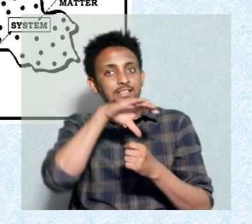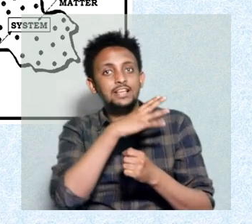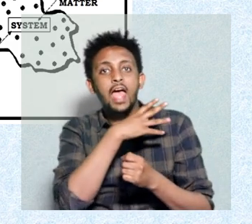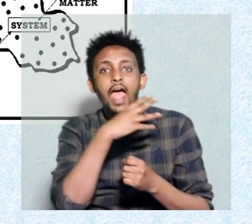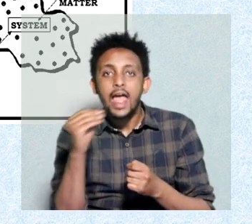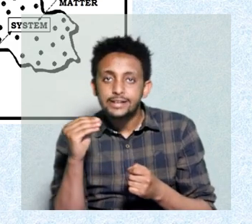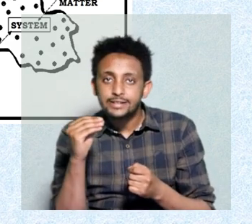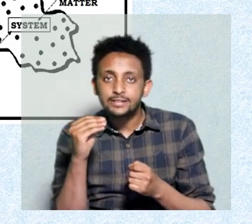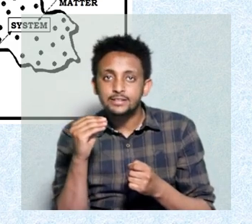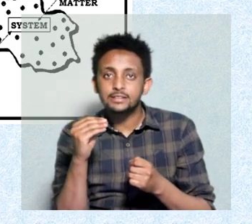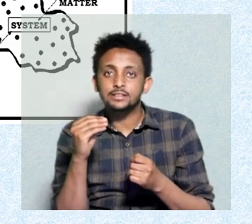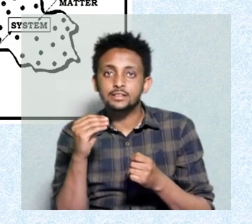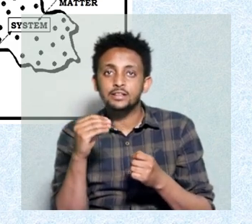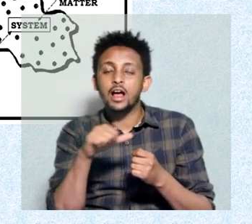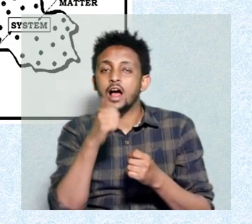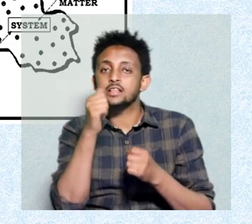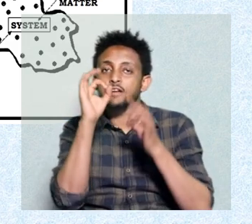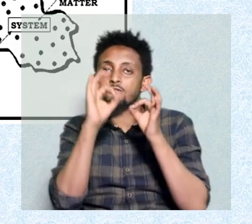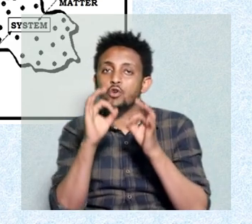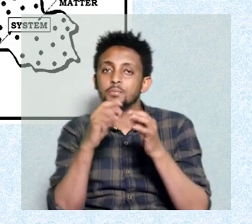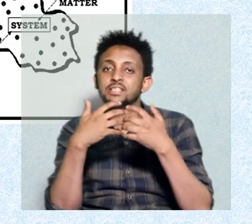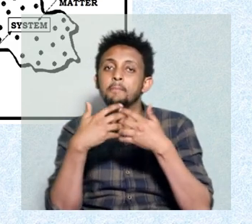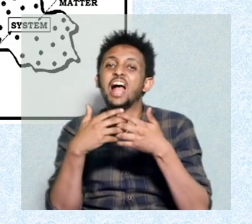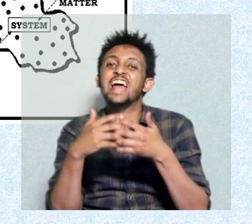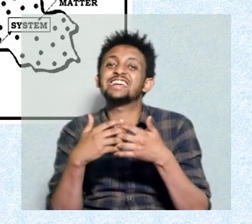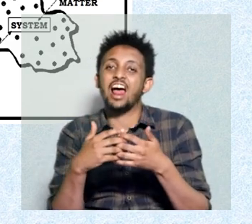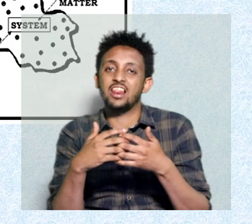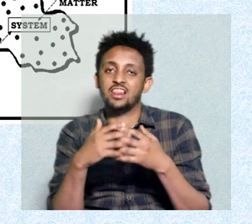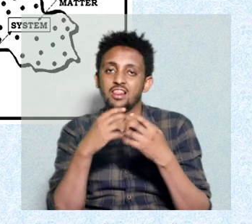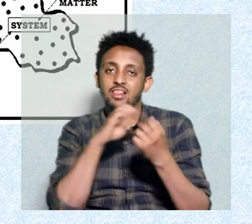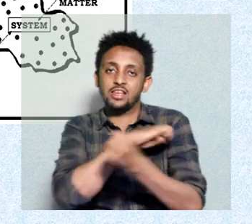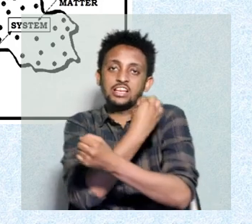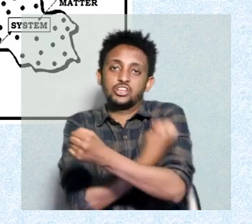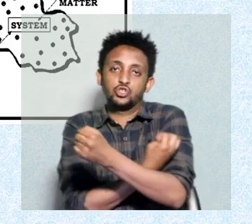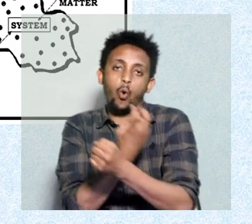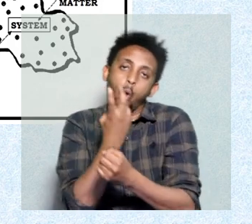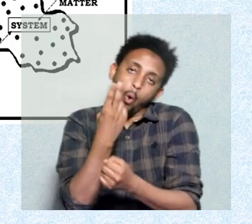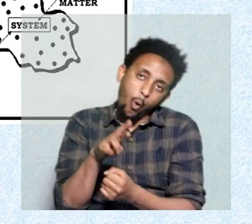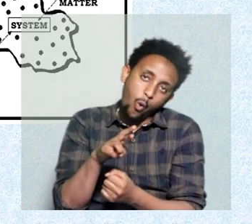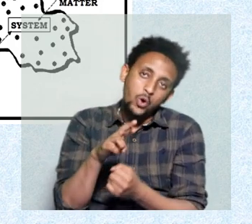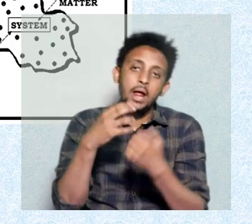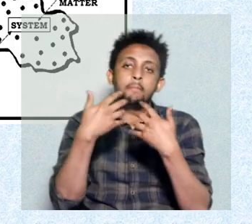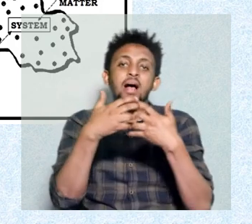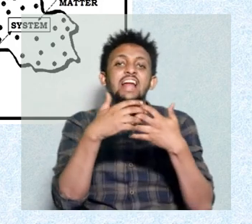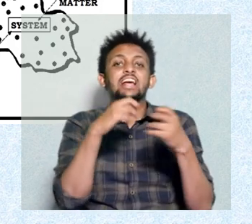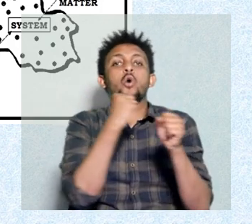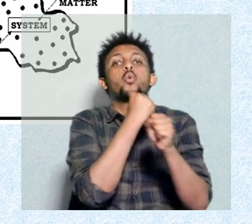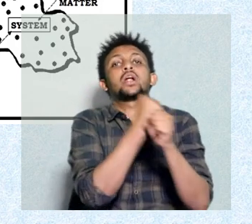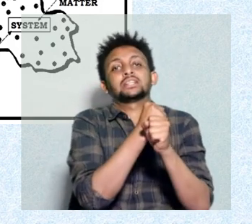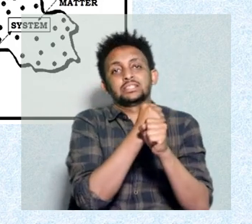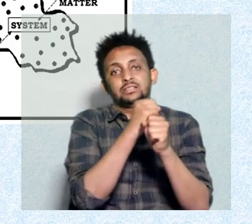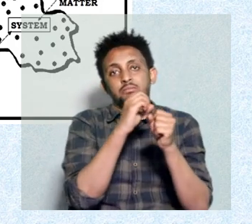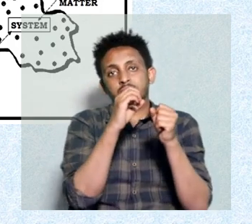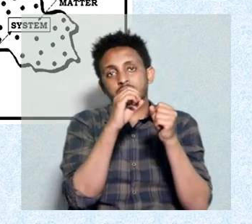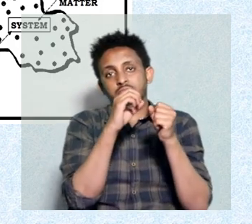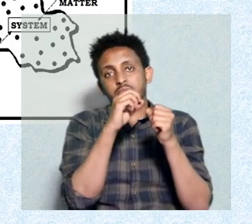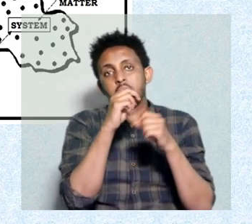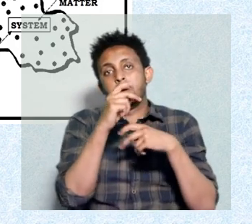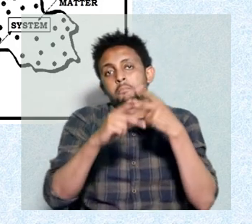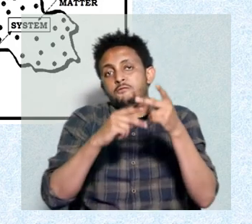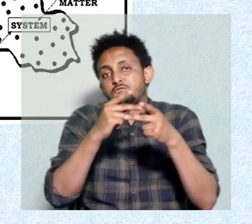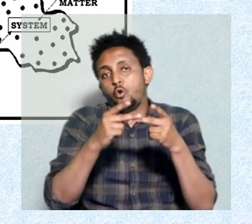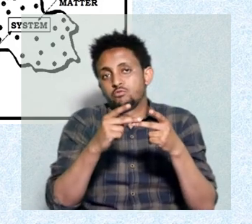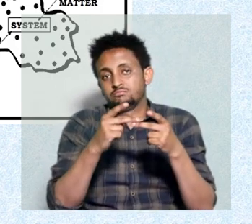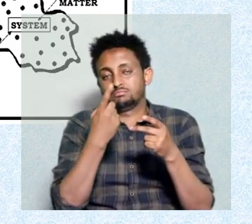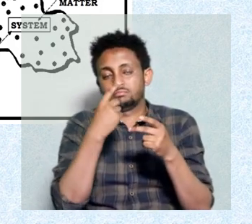and the other form of energy is mechanical energy or mechanical work performed on the system